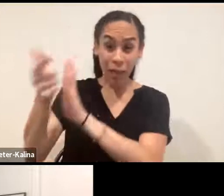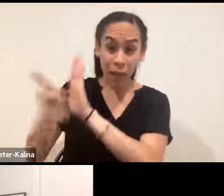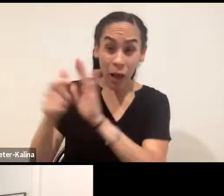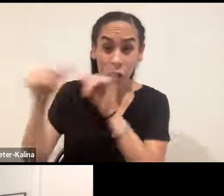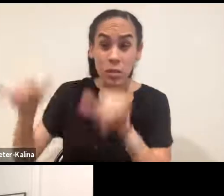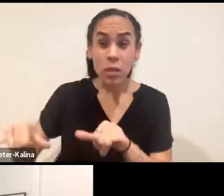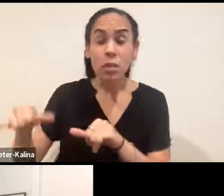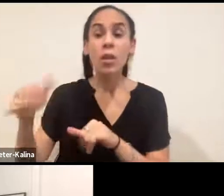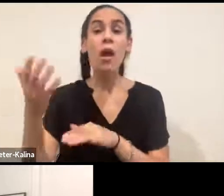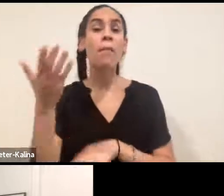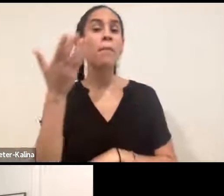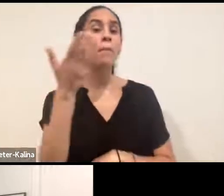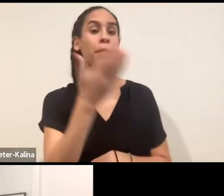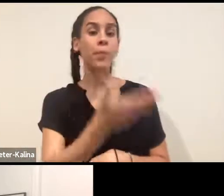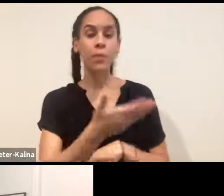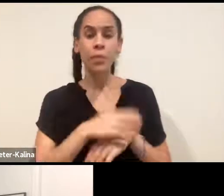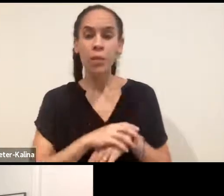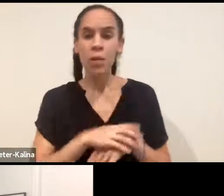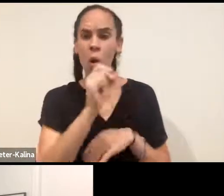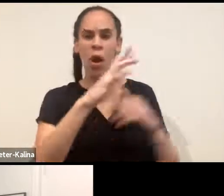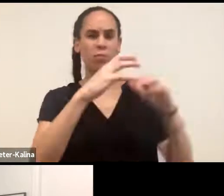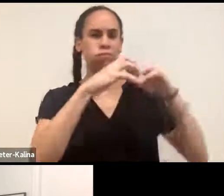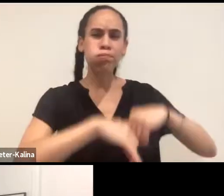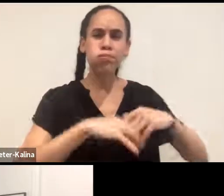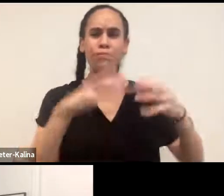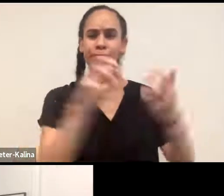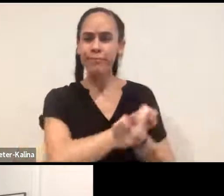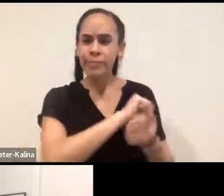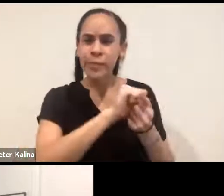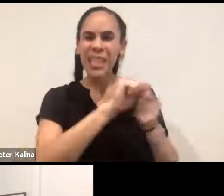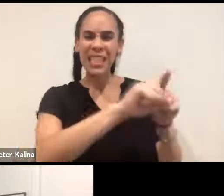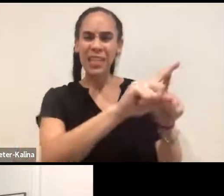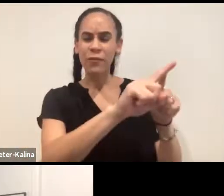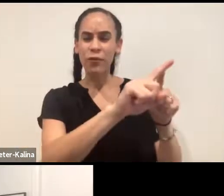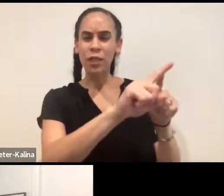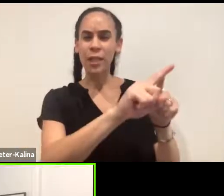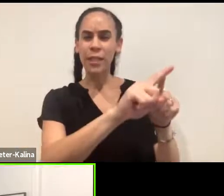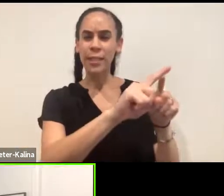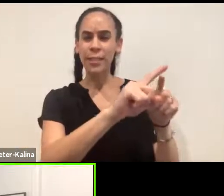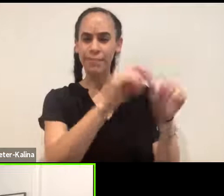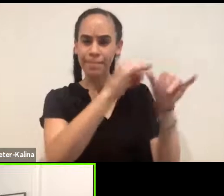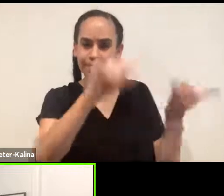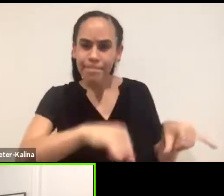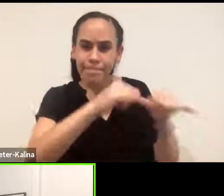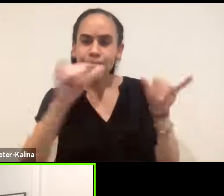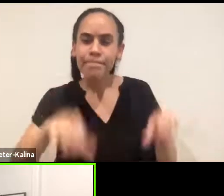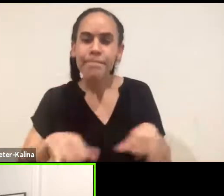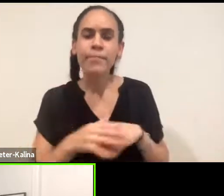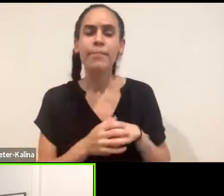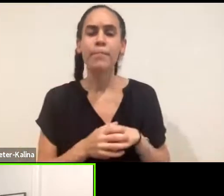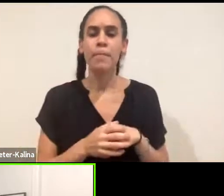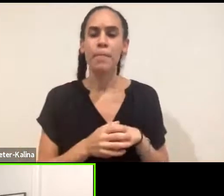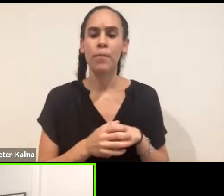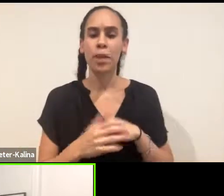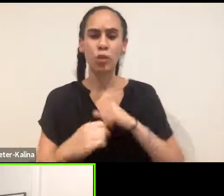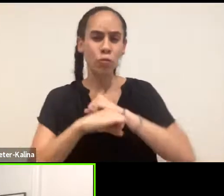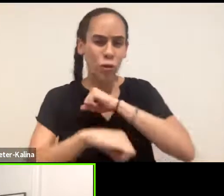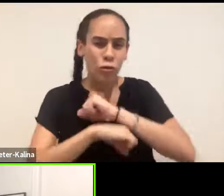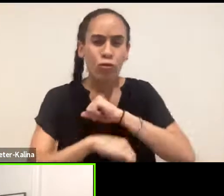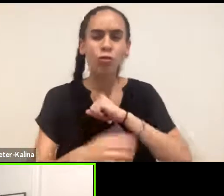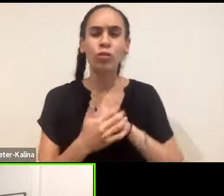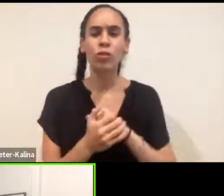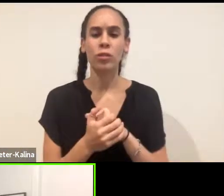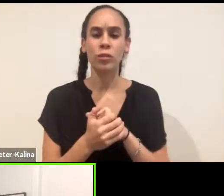is, just dismantling different structures. It's important. So we'll talk more about allyship, these